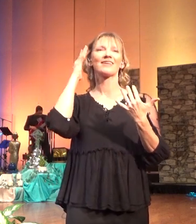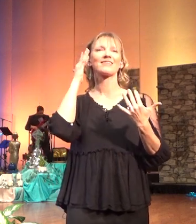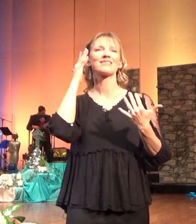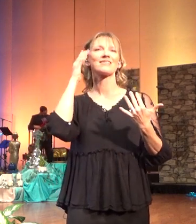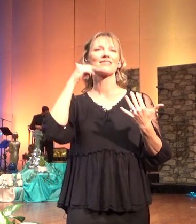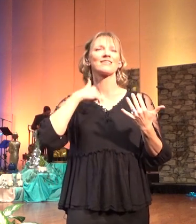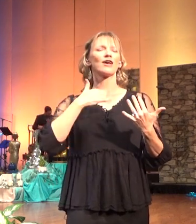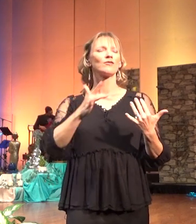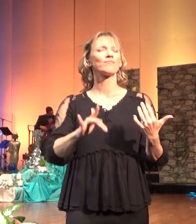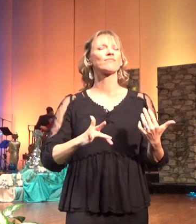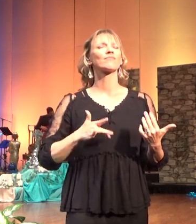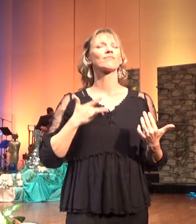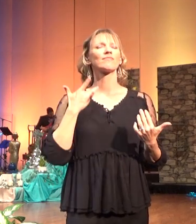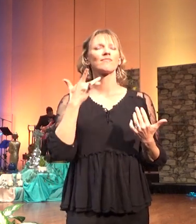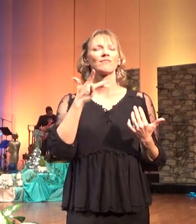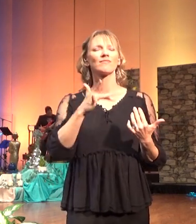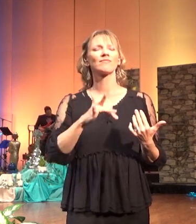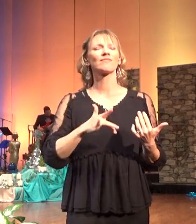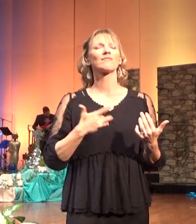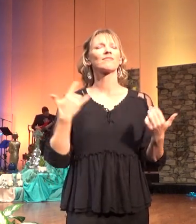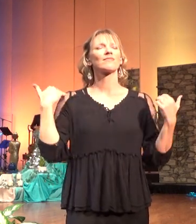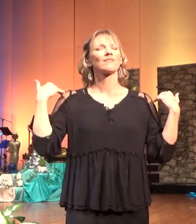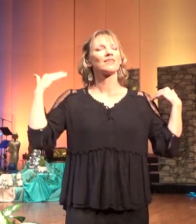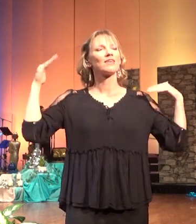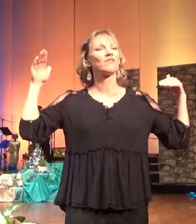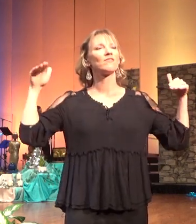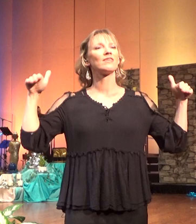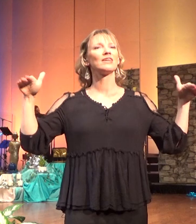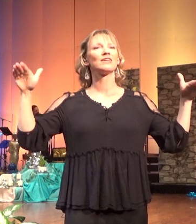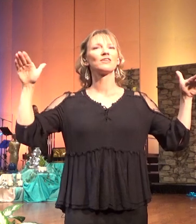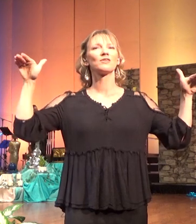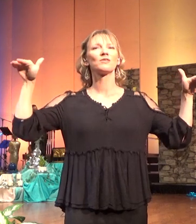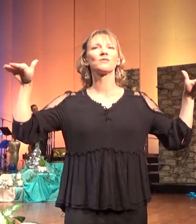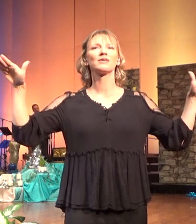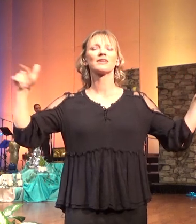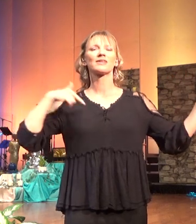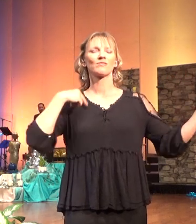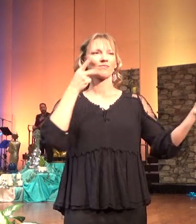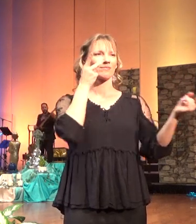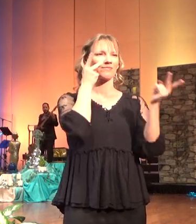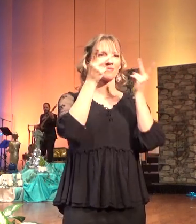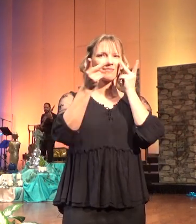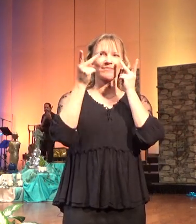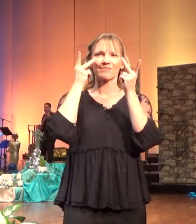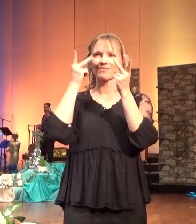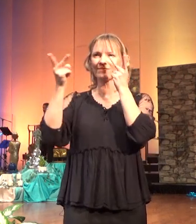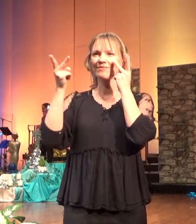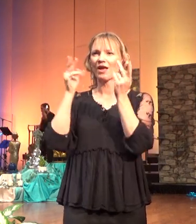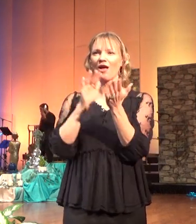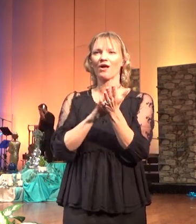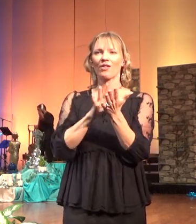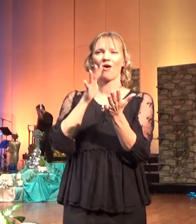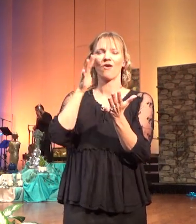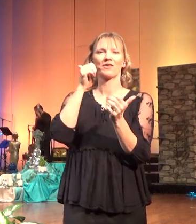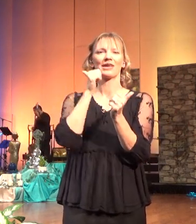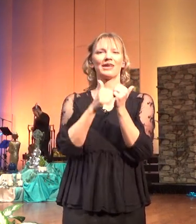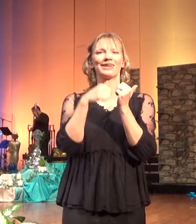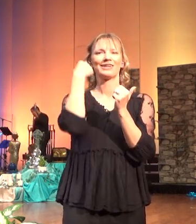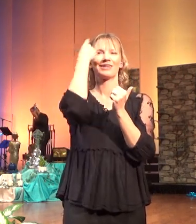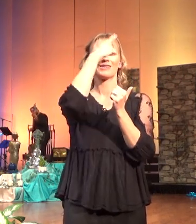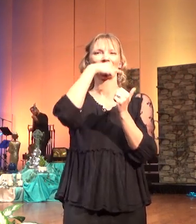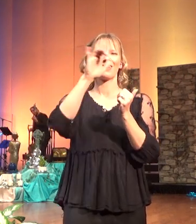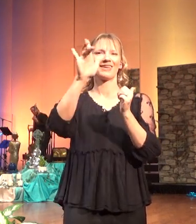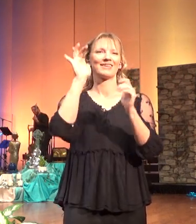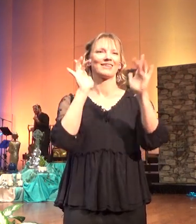grace. I can hear the brush of angel wings. I see glory on each